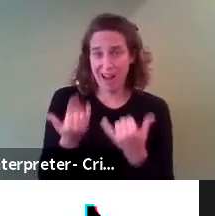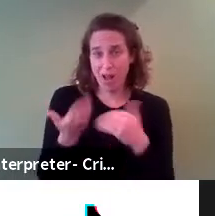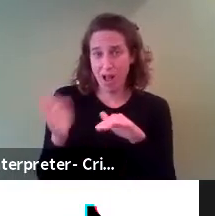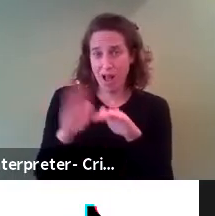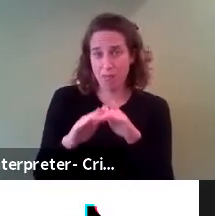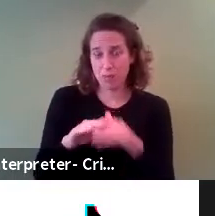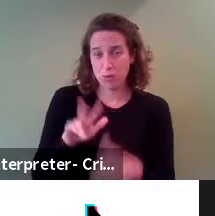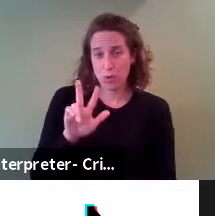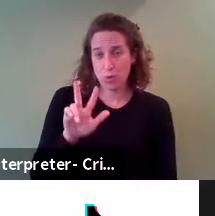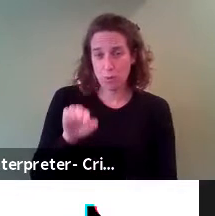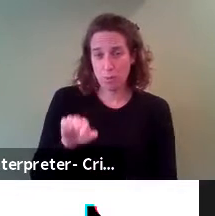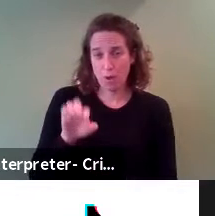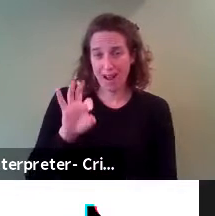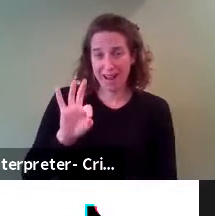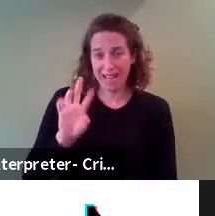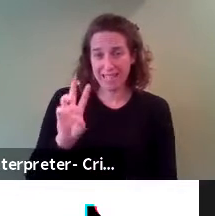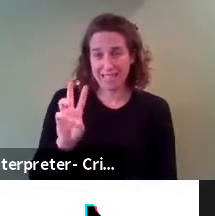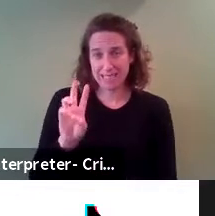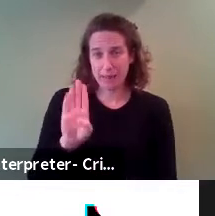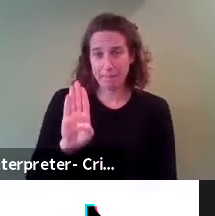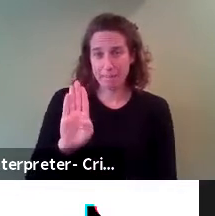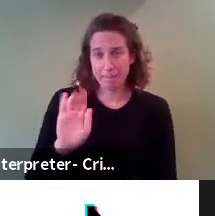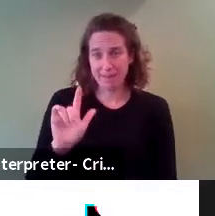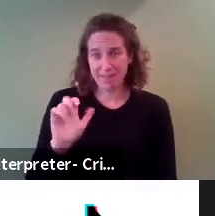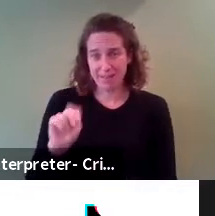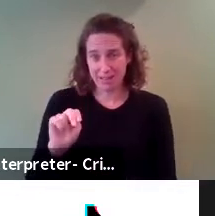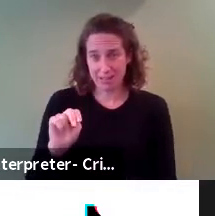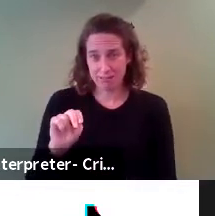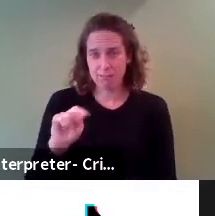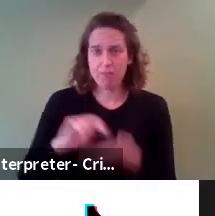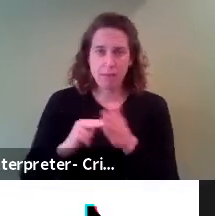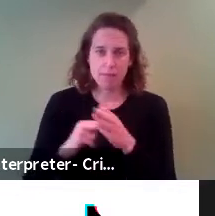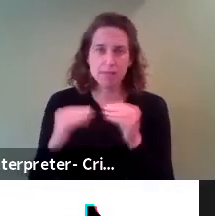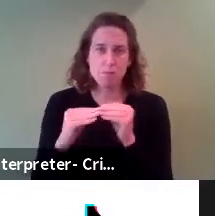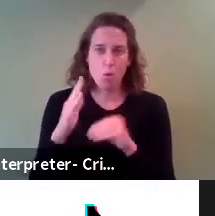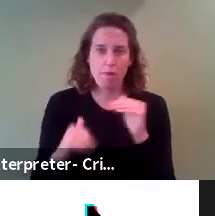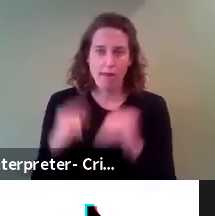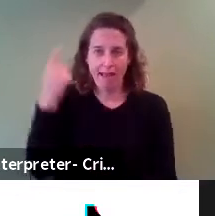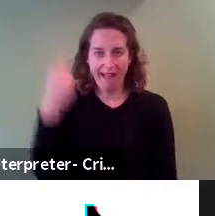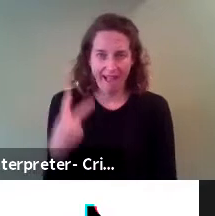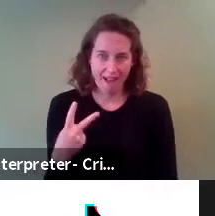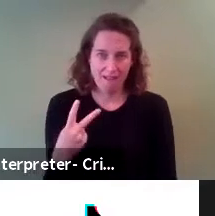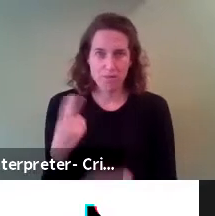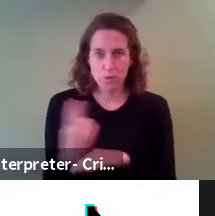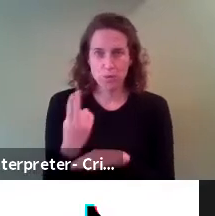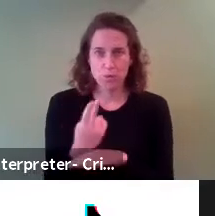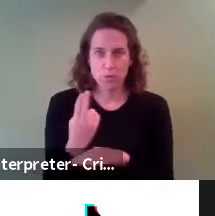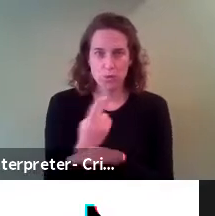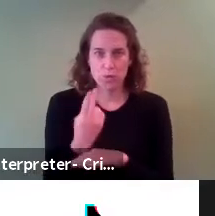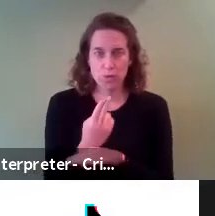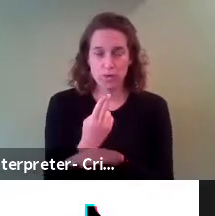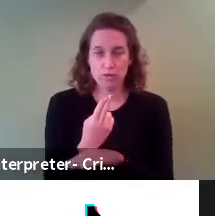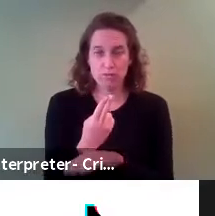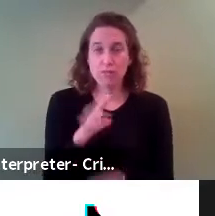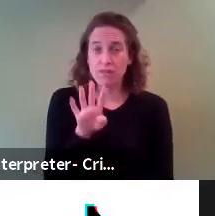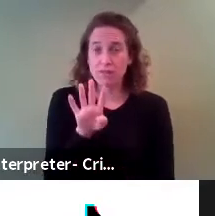3.96 billion users in the world. That is over half the world now, 10% growth as of July. And